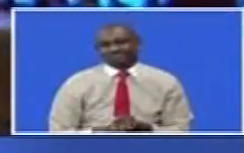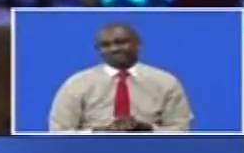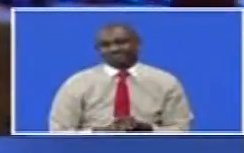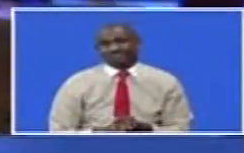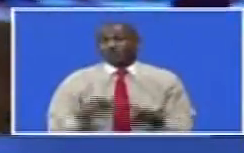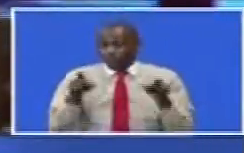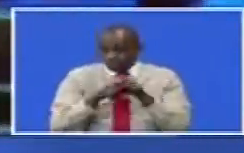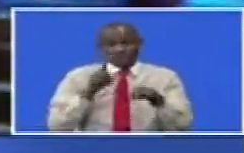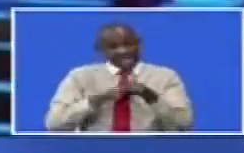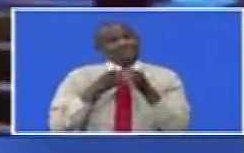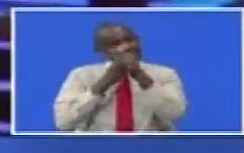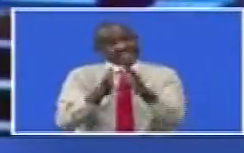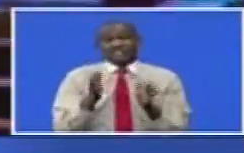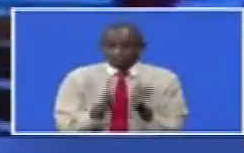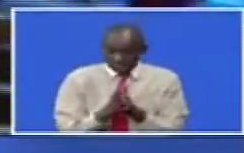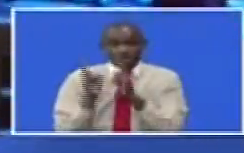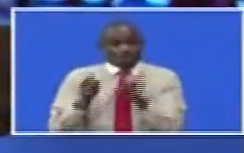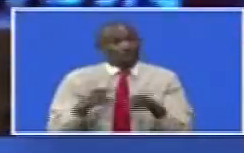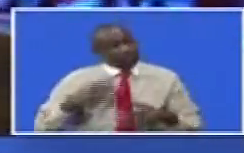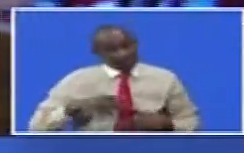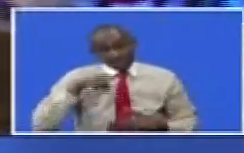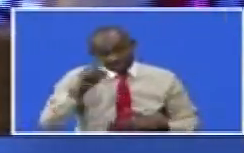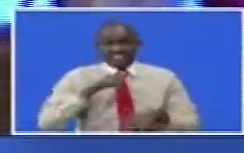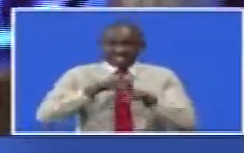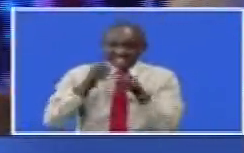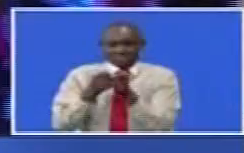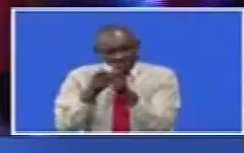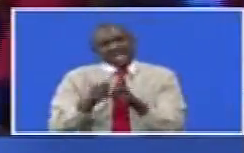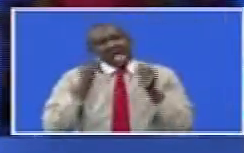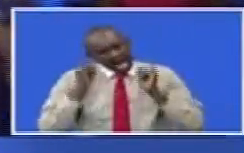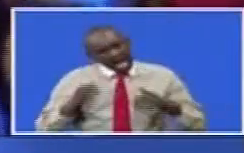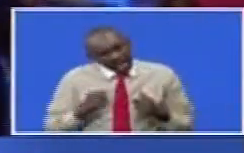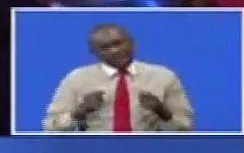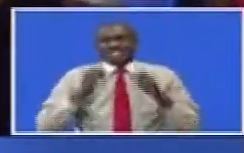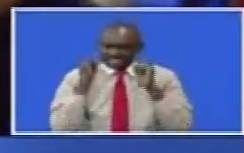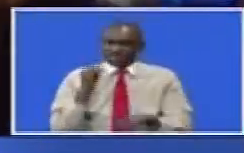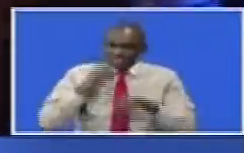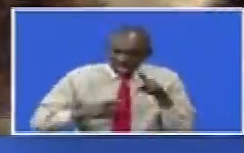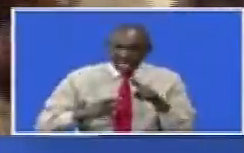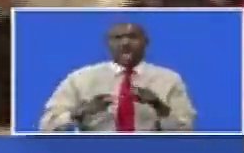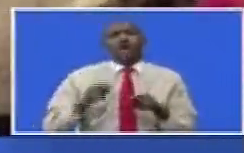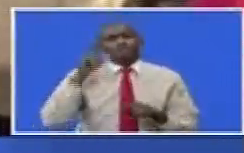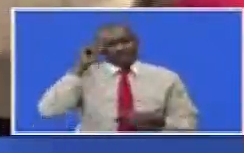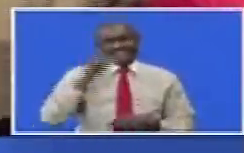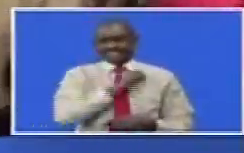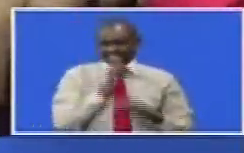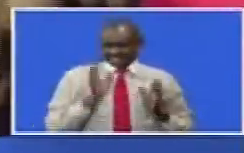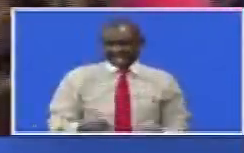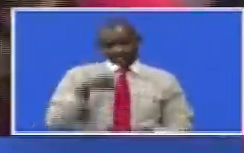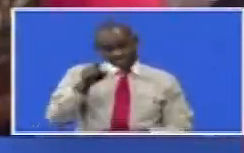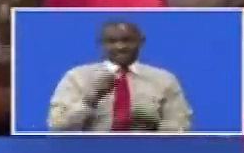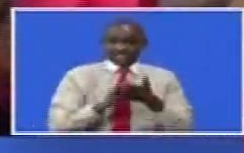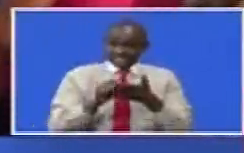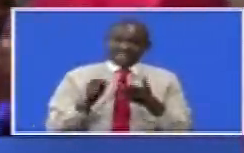Yeah! Even as leaders and ordinary citizens send messages of Happy New Year, Mombasa Senator, who is also the Secretary General